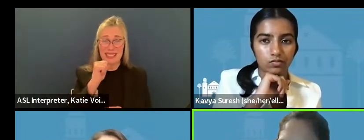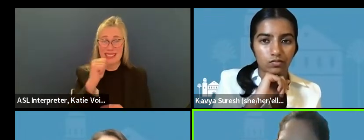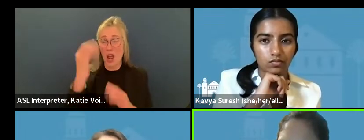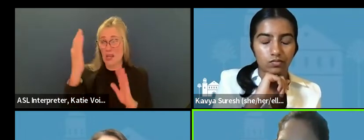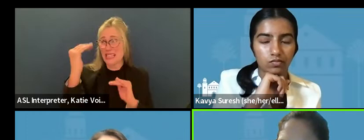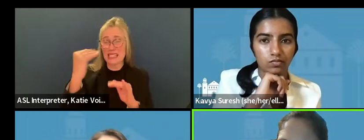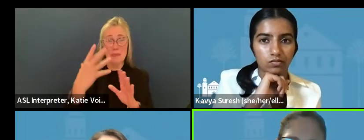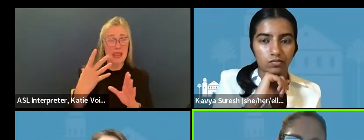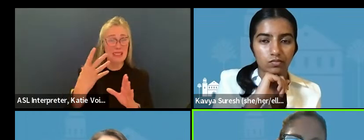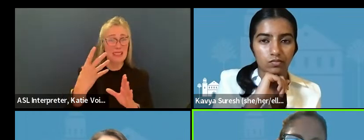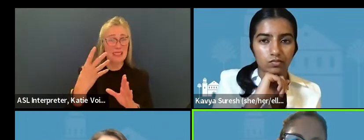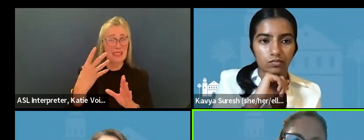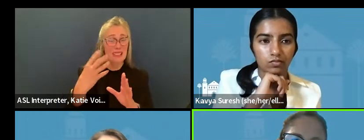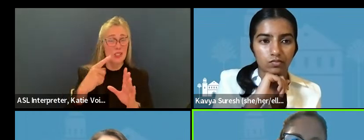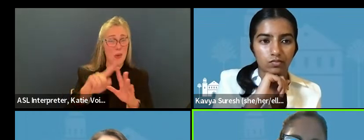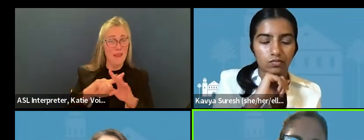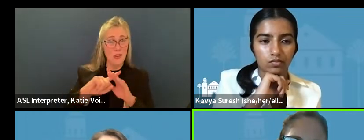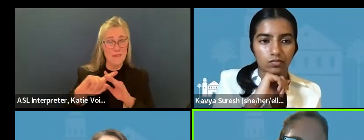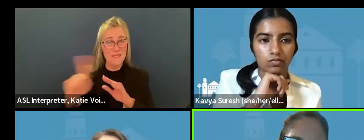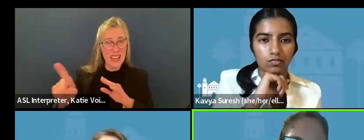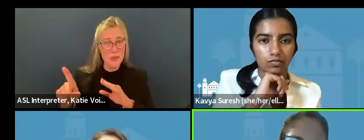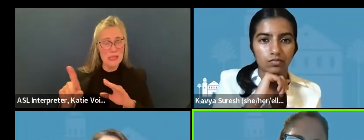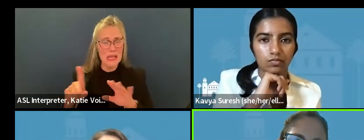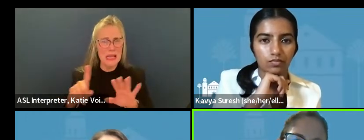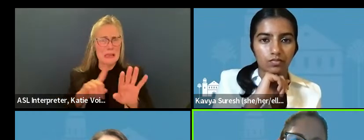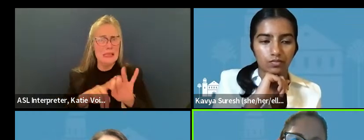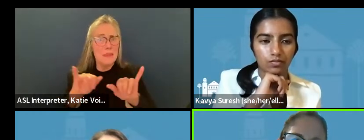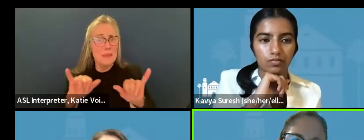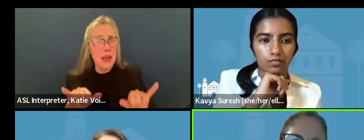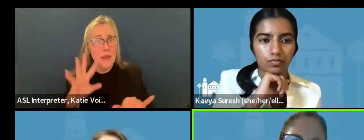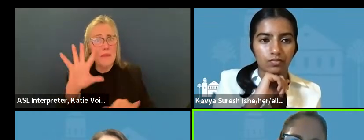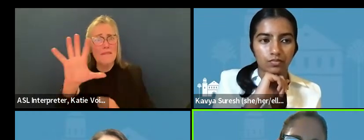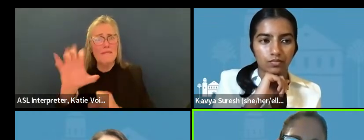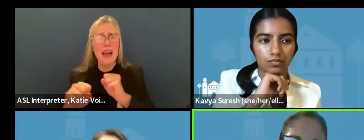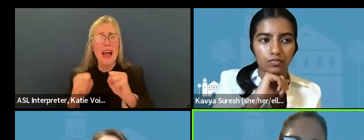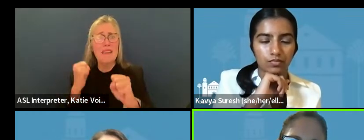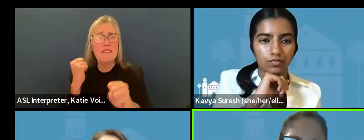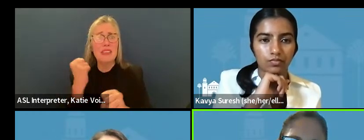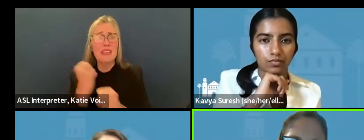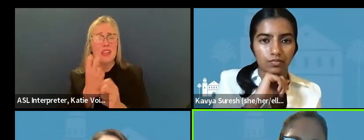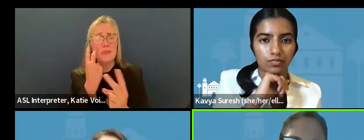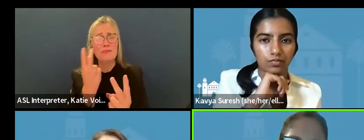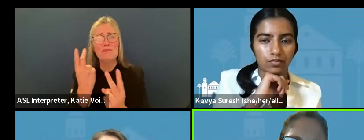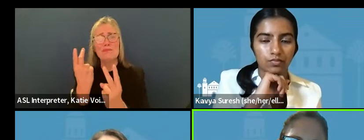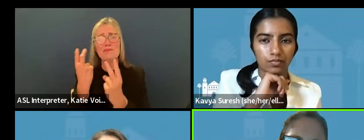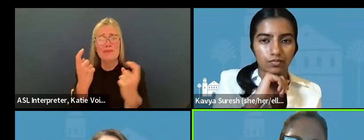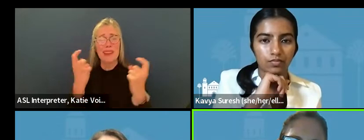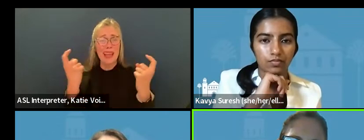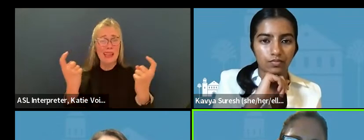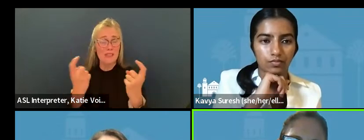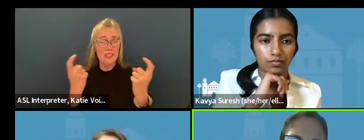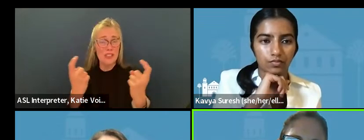because of the 5-year anniversary of the debris flow. And that in itself brings a lot of